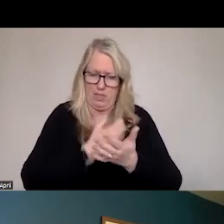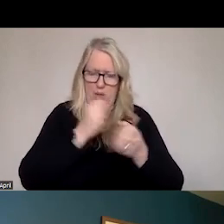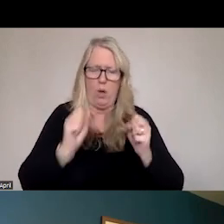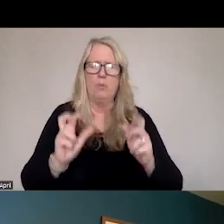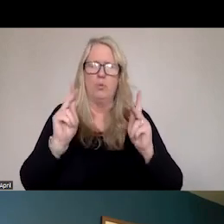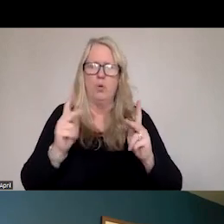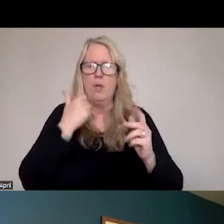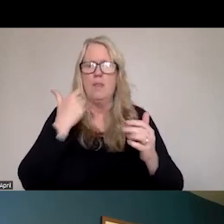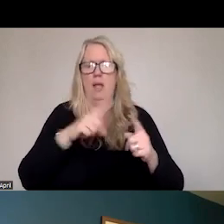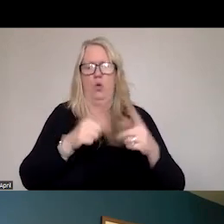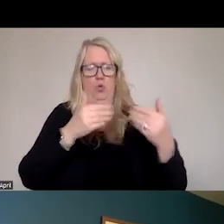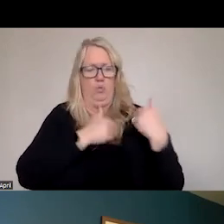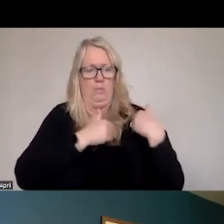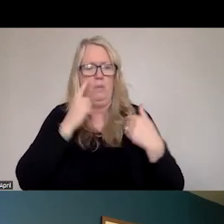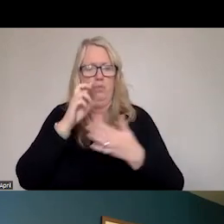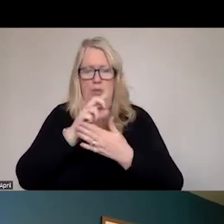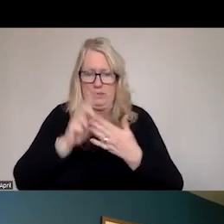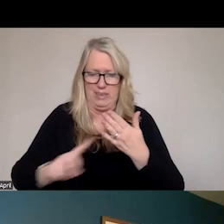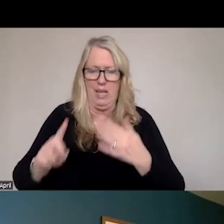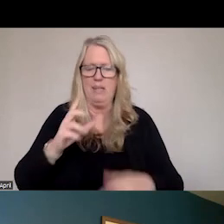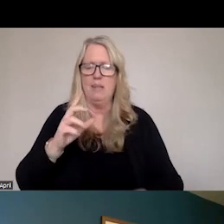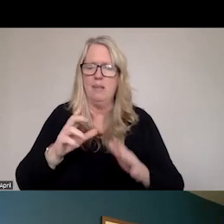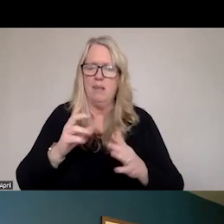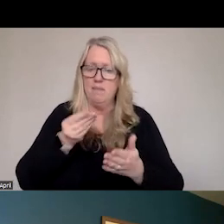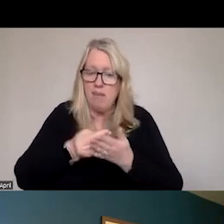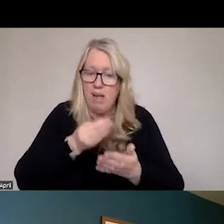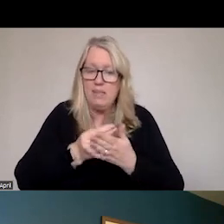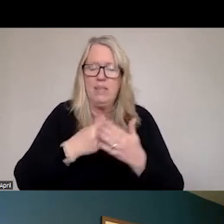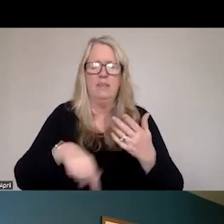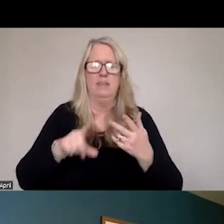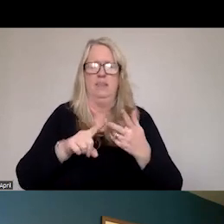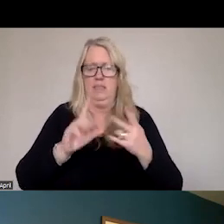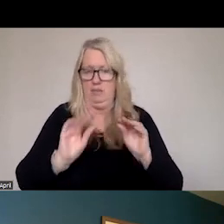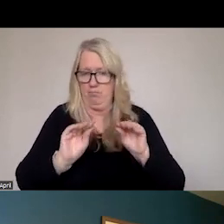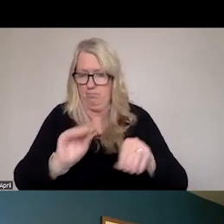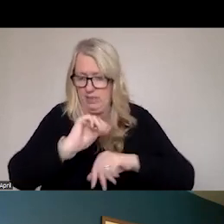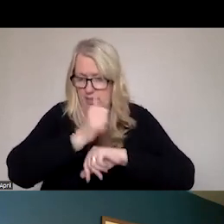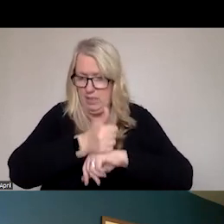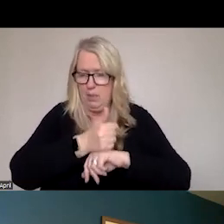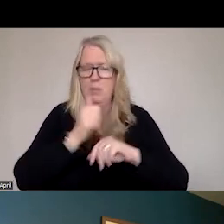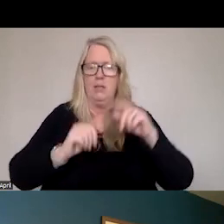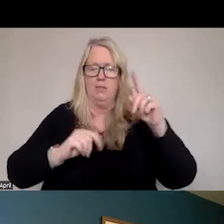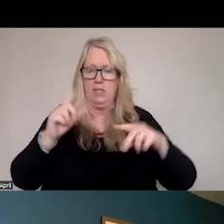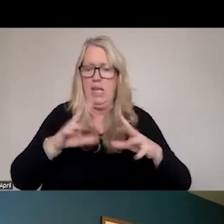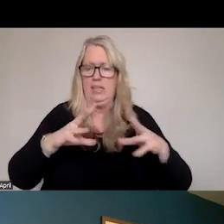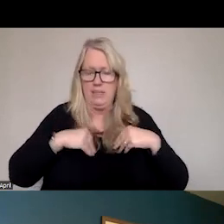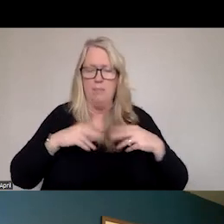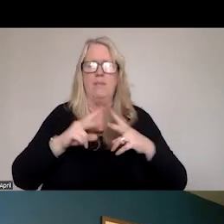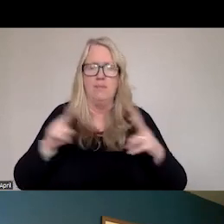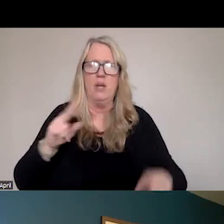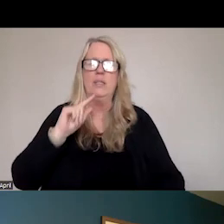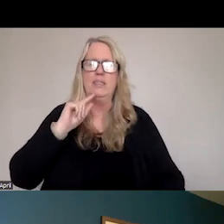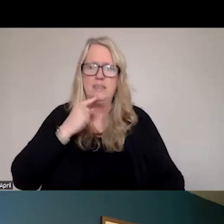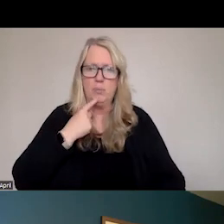that are responsible for design and financing and installing and implementing take very seriously that